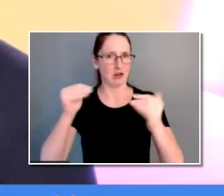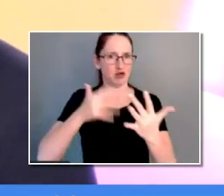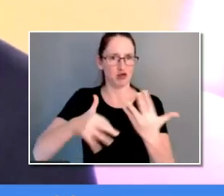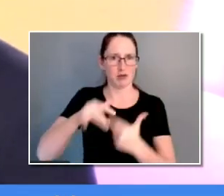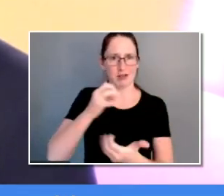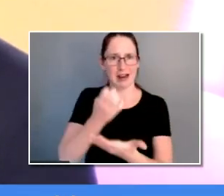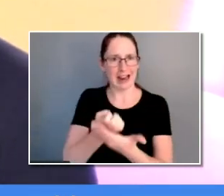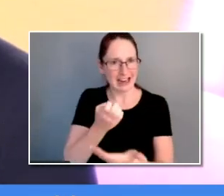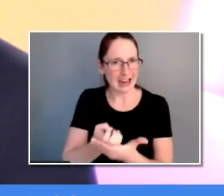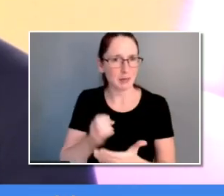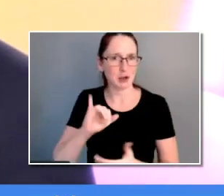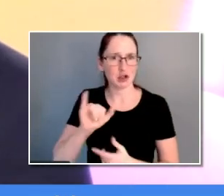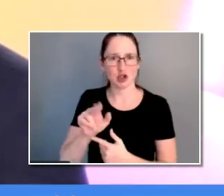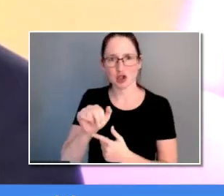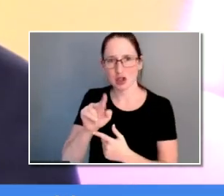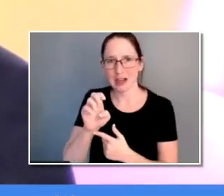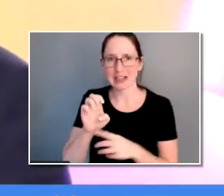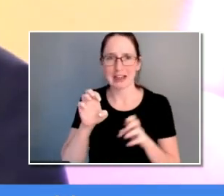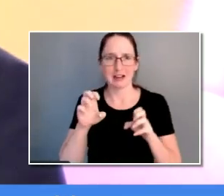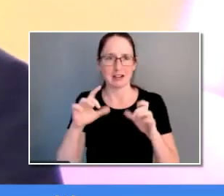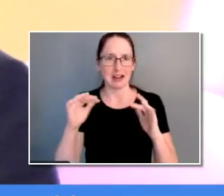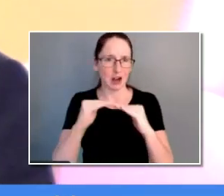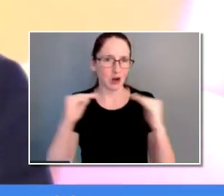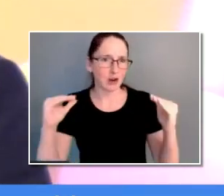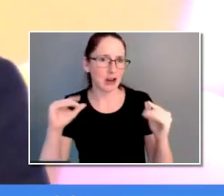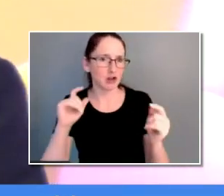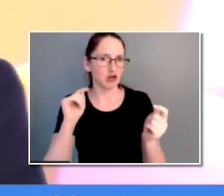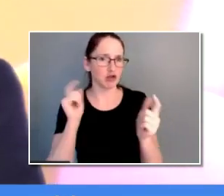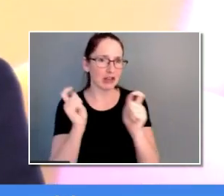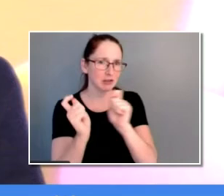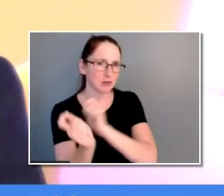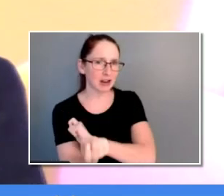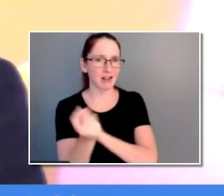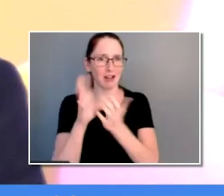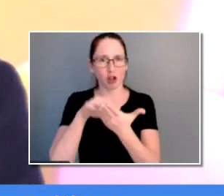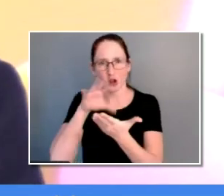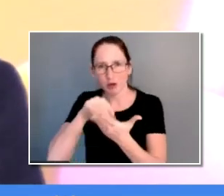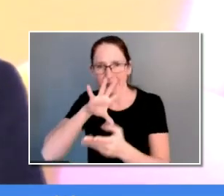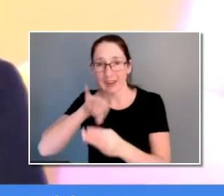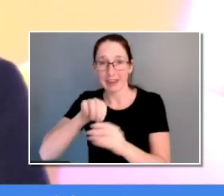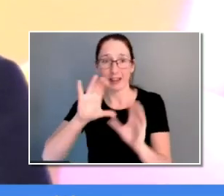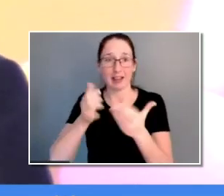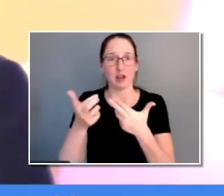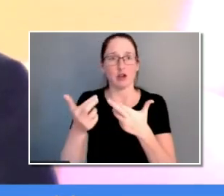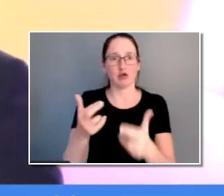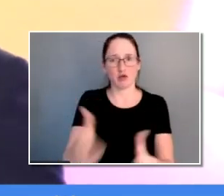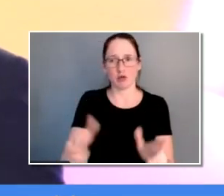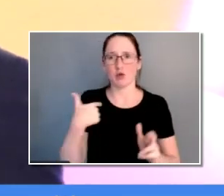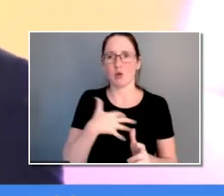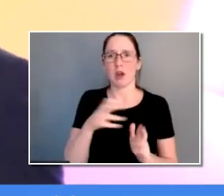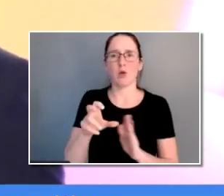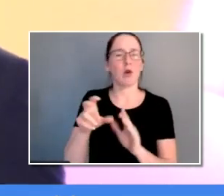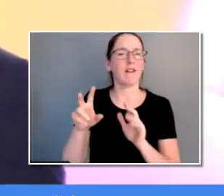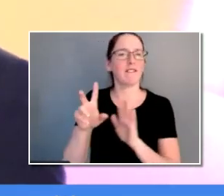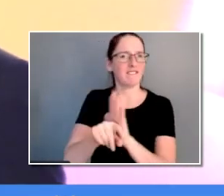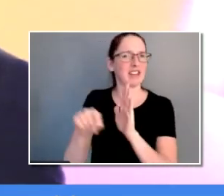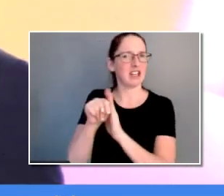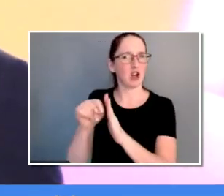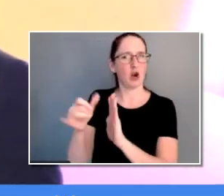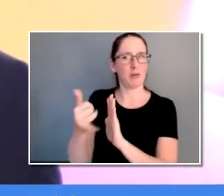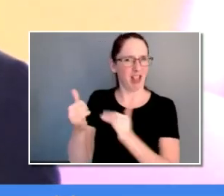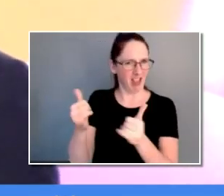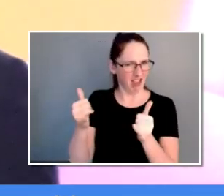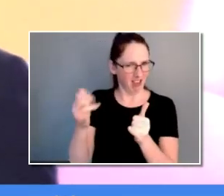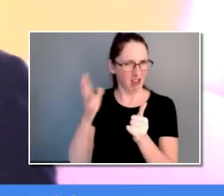of the youth and how they experience the learning within the classroom. We're going to play a video, and as we play a video, I do want